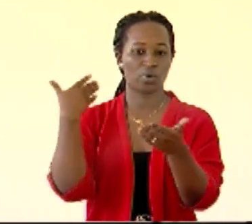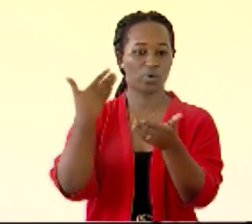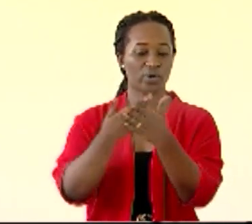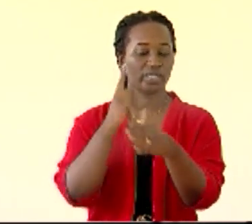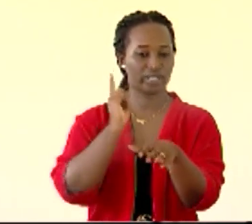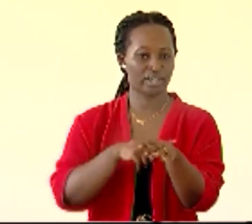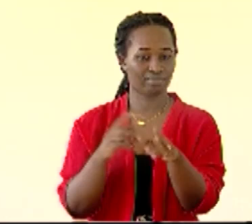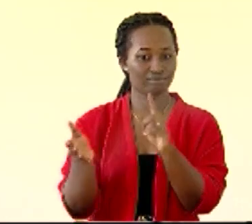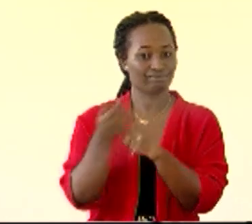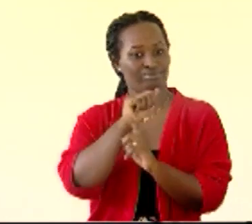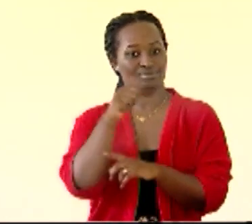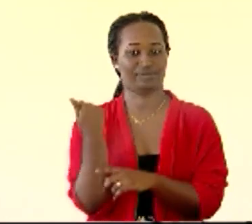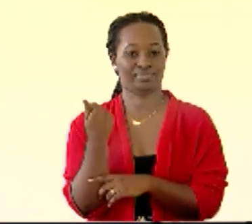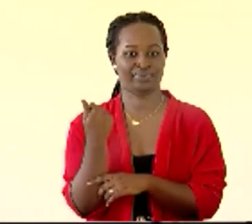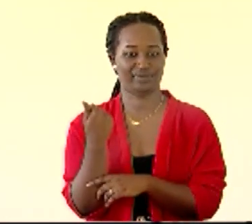glucose out of it.